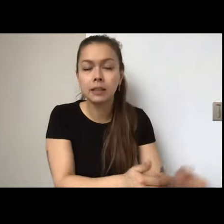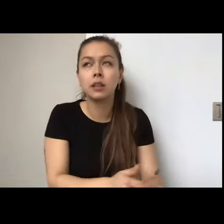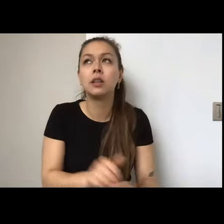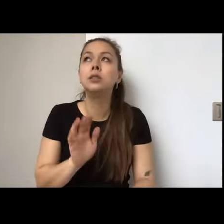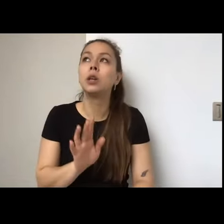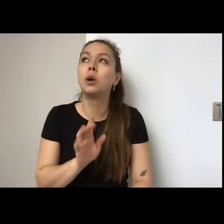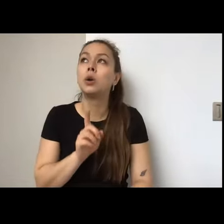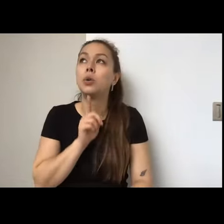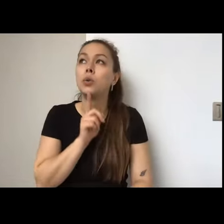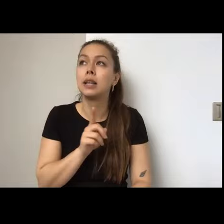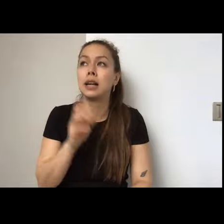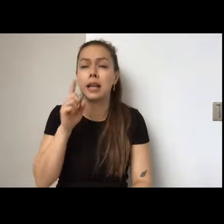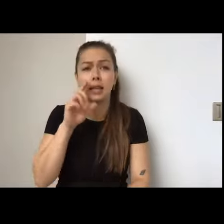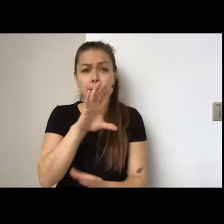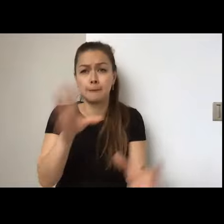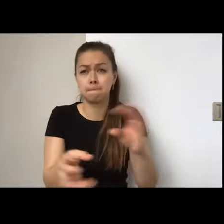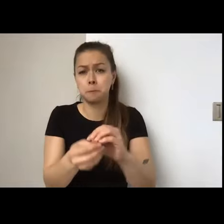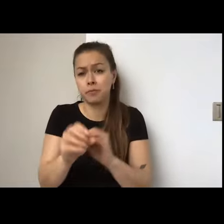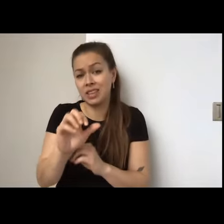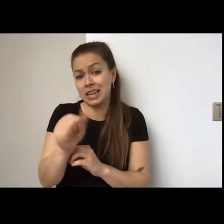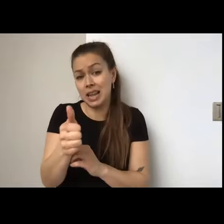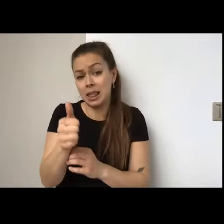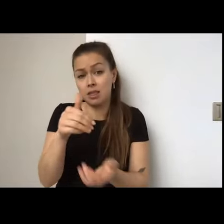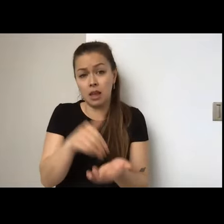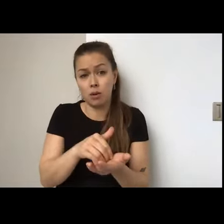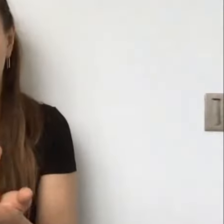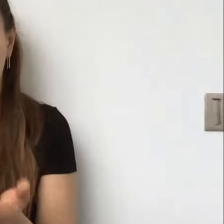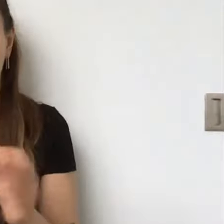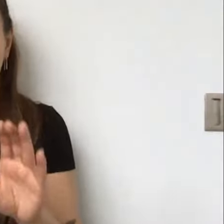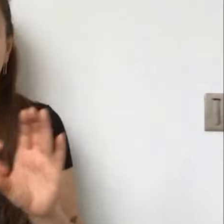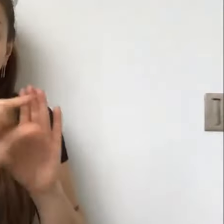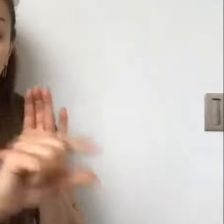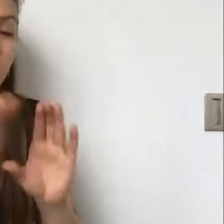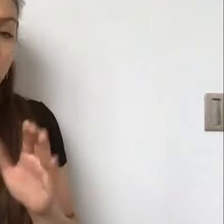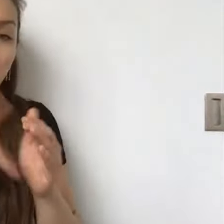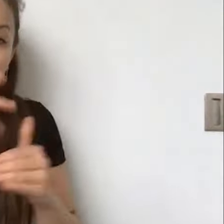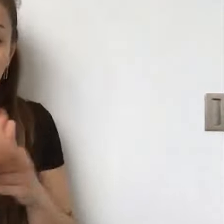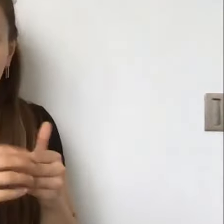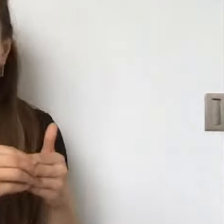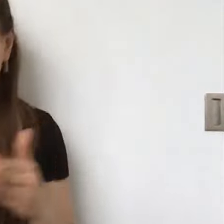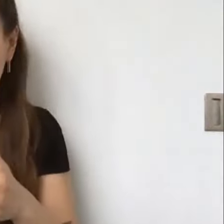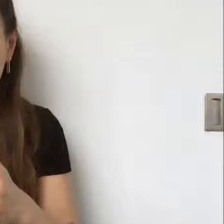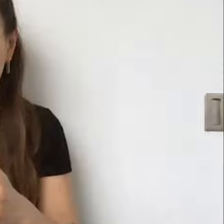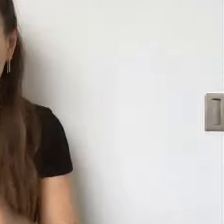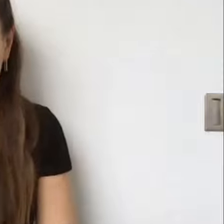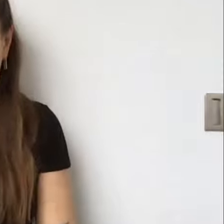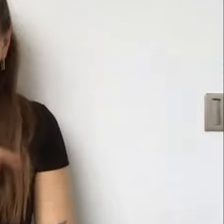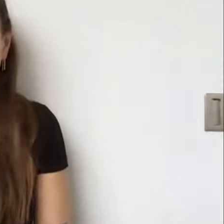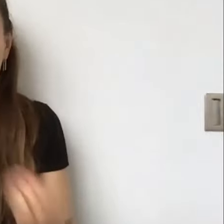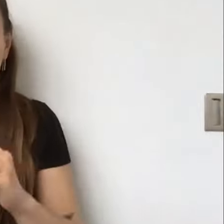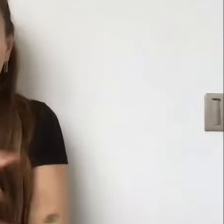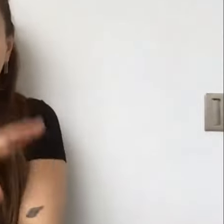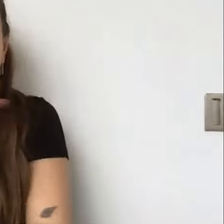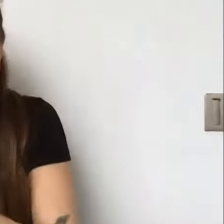what we allocated in terms of the project leads. So we had three project leads. We were more involved in this process, uh, because we're an artist collective,